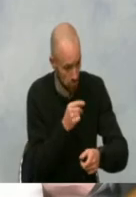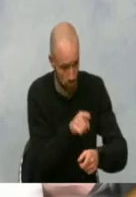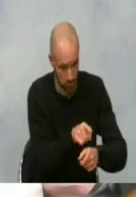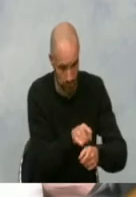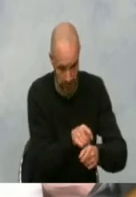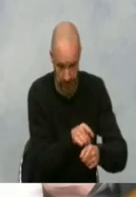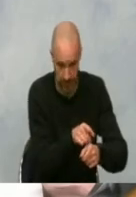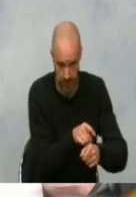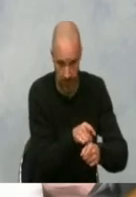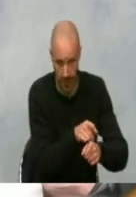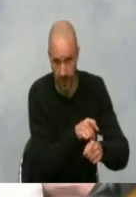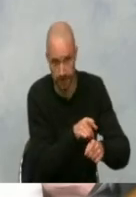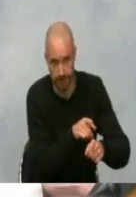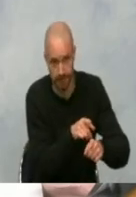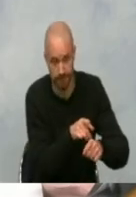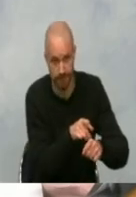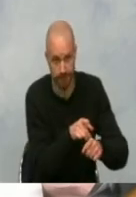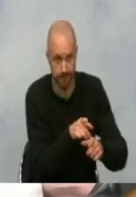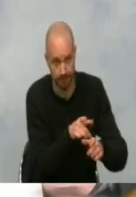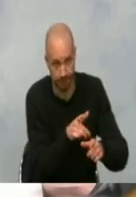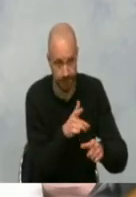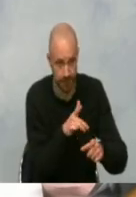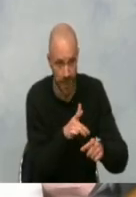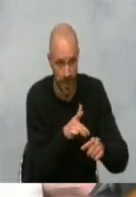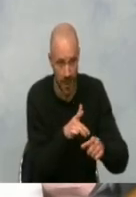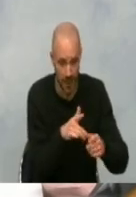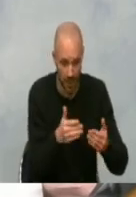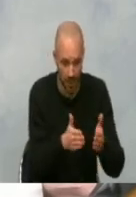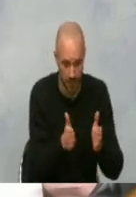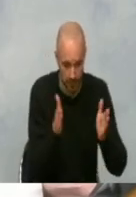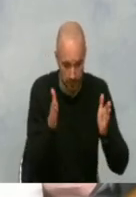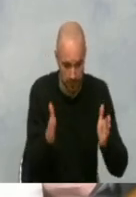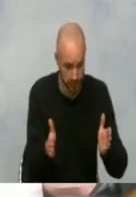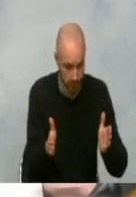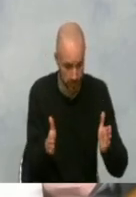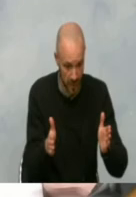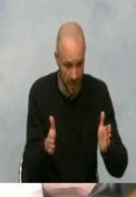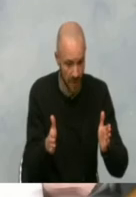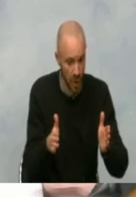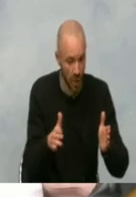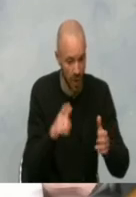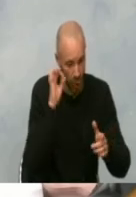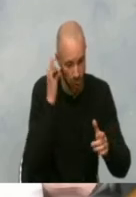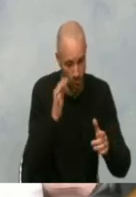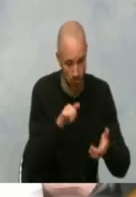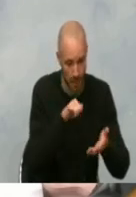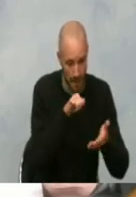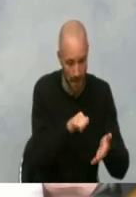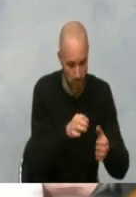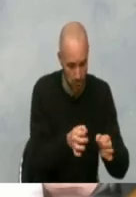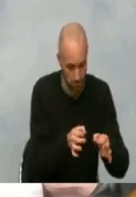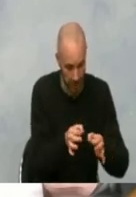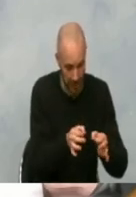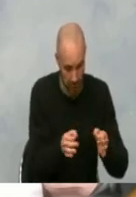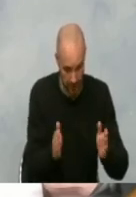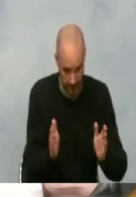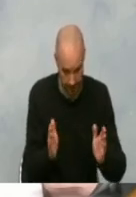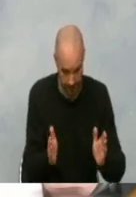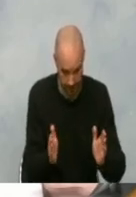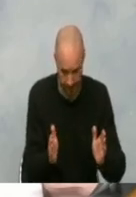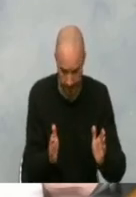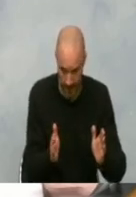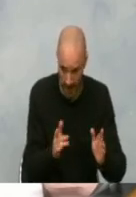across the period of the council's budget strategy, using amounts particularly in